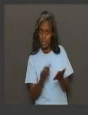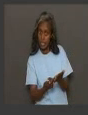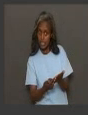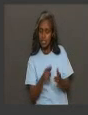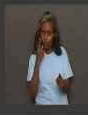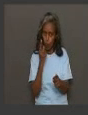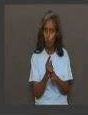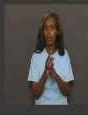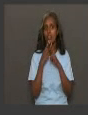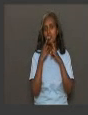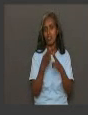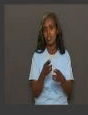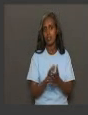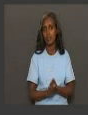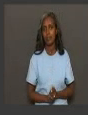answer.